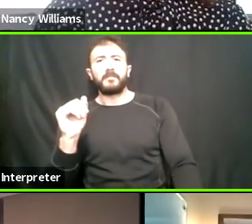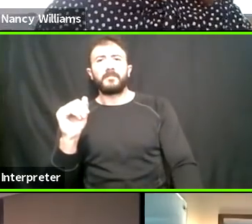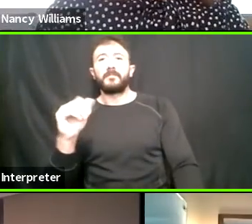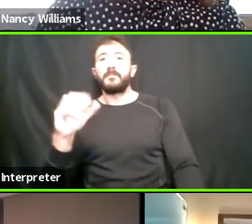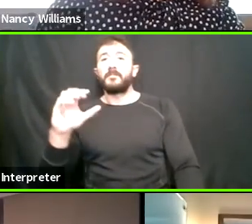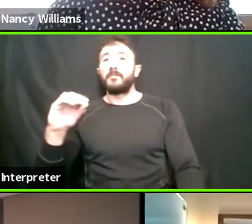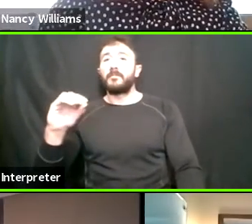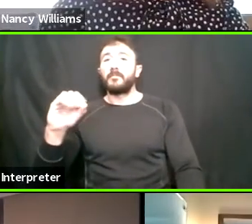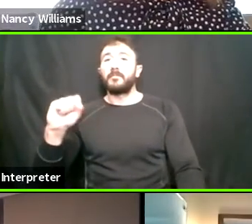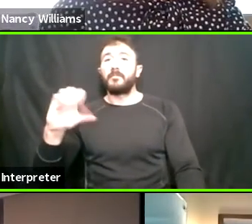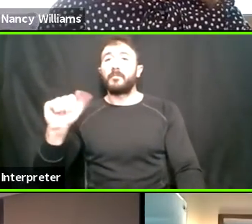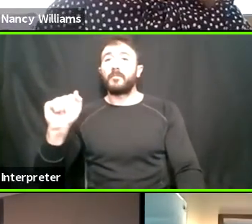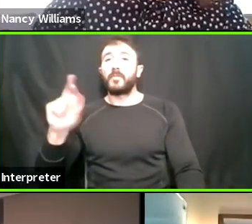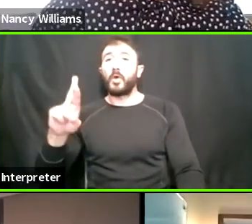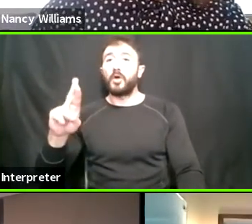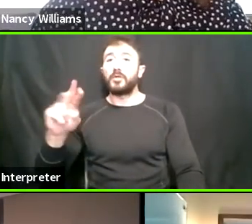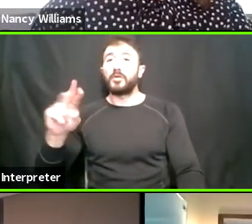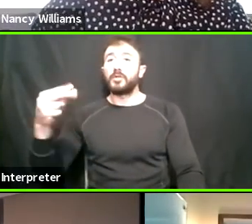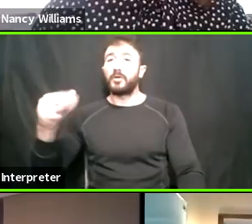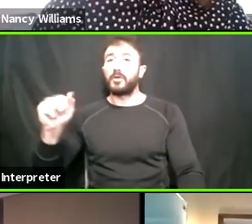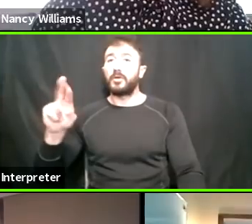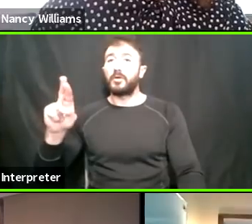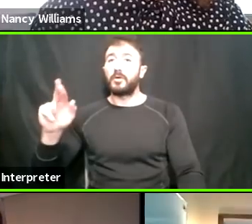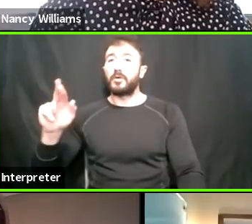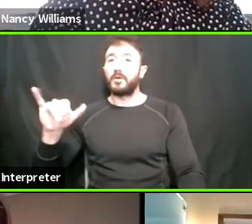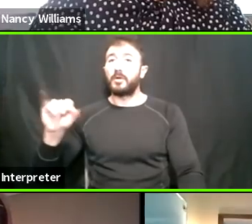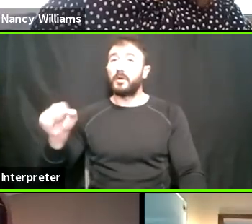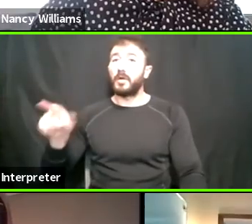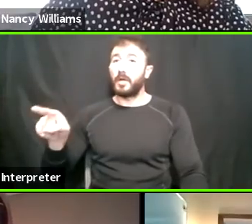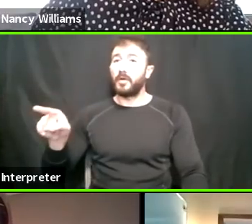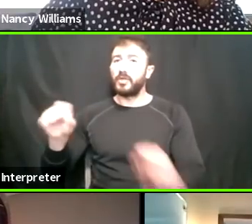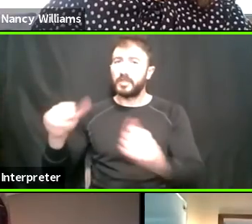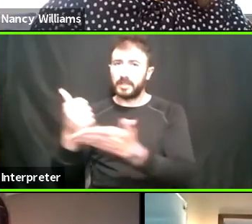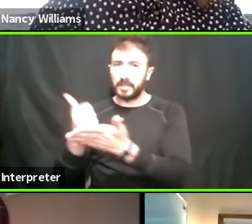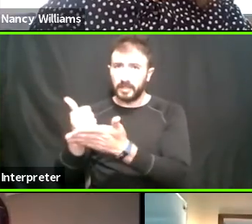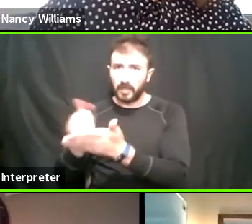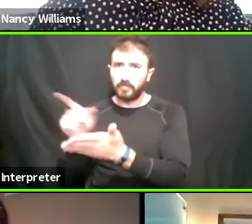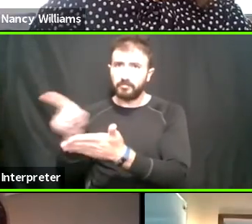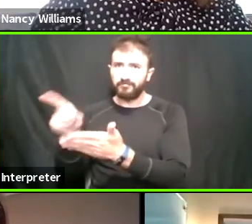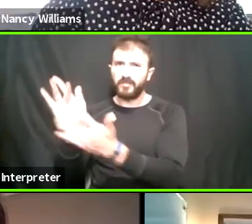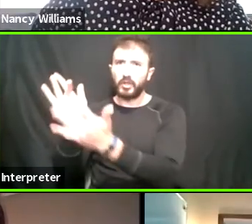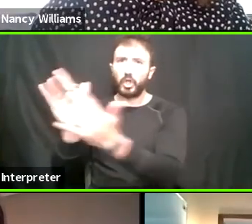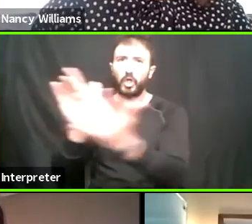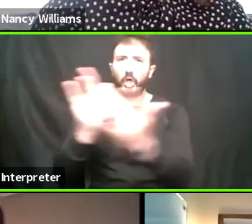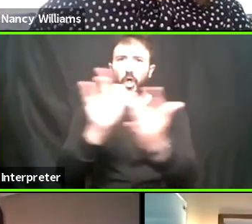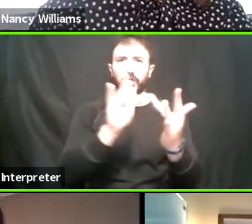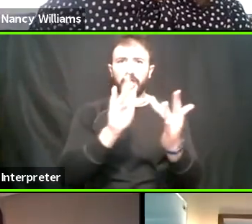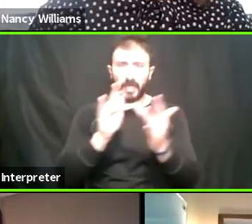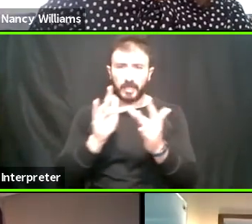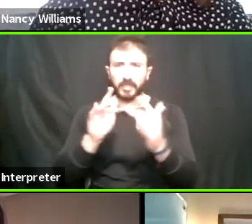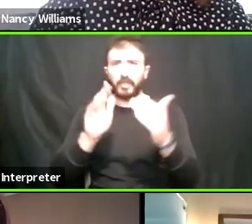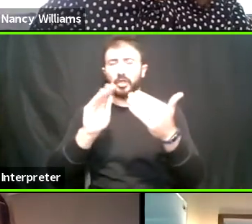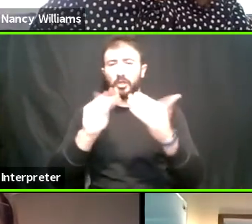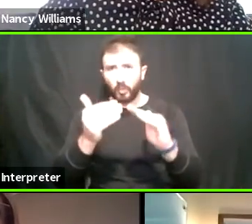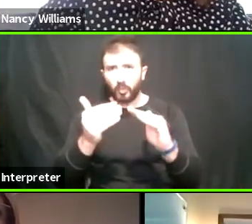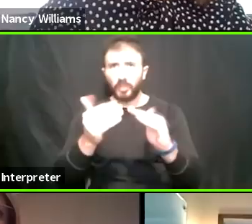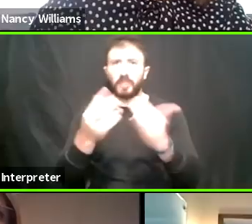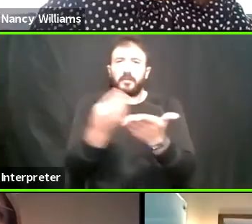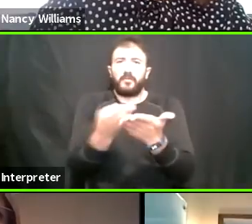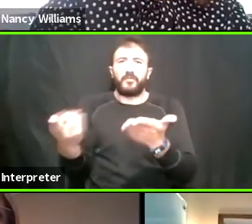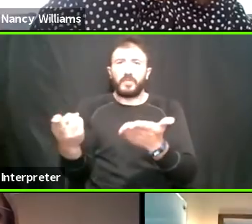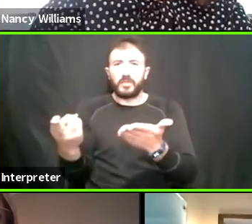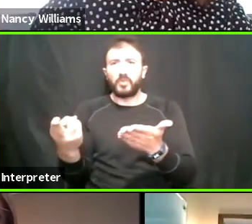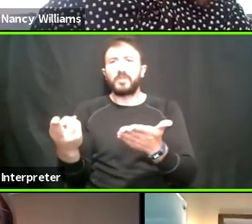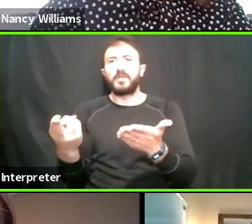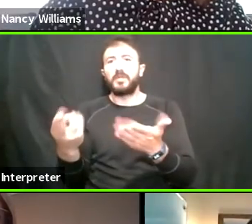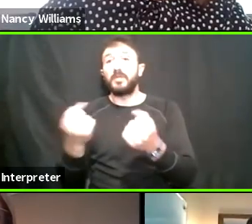Harris can help us with and is reaching out to our community partners and getting some donations of thermometers for our families in need.